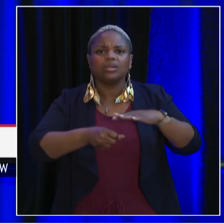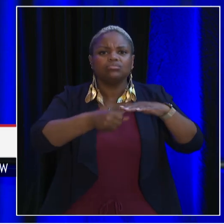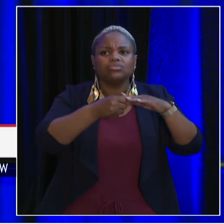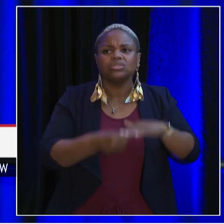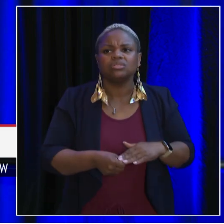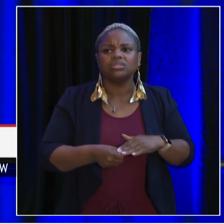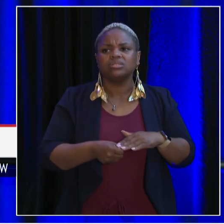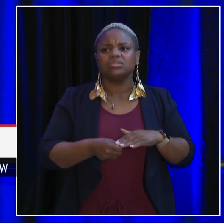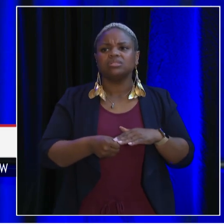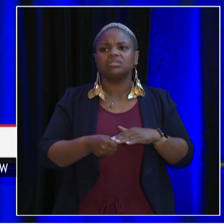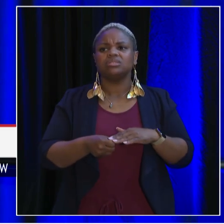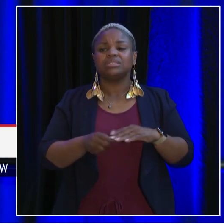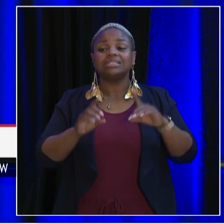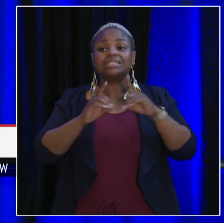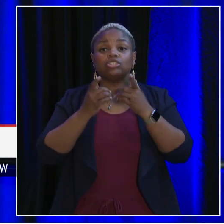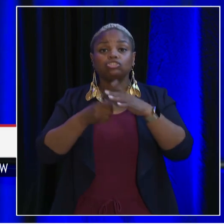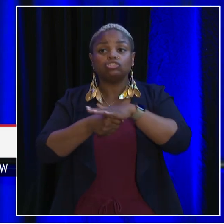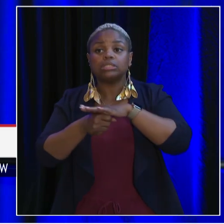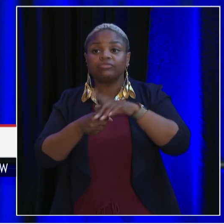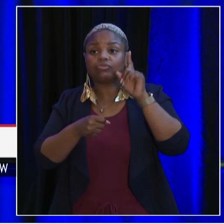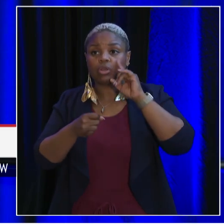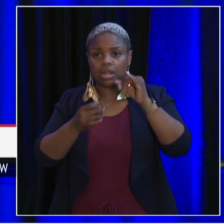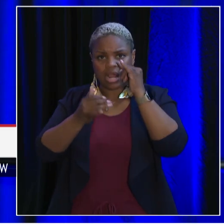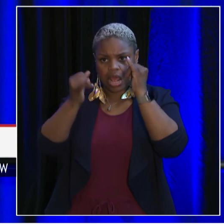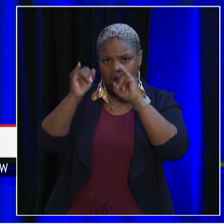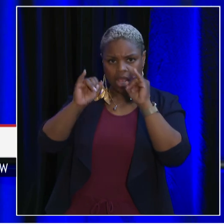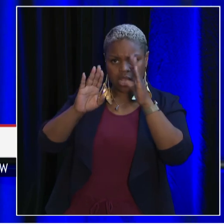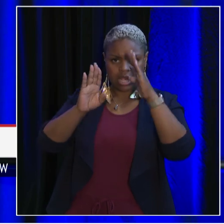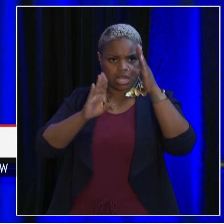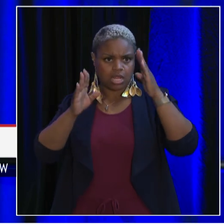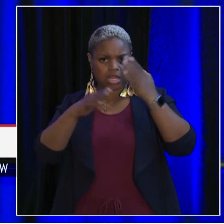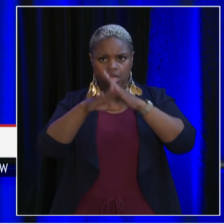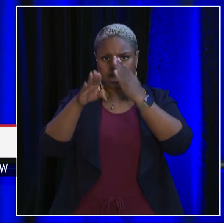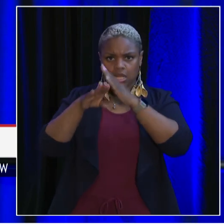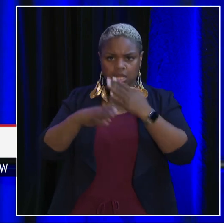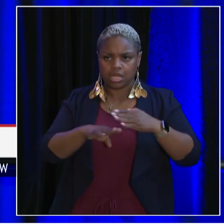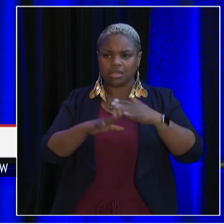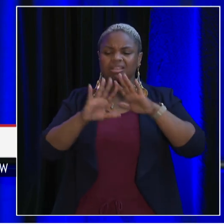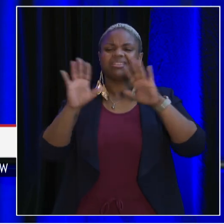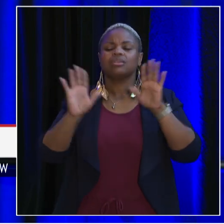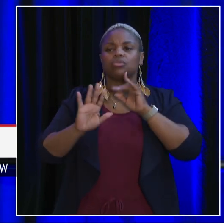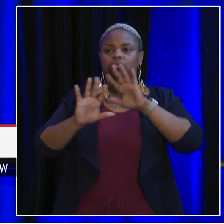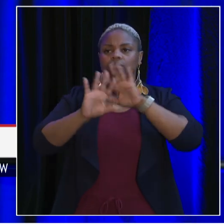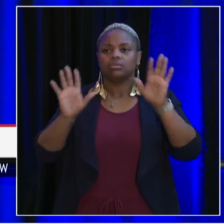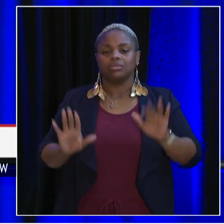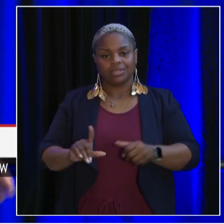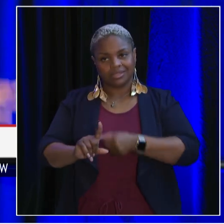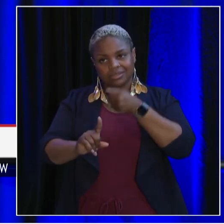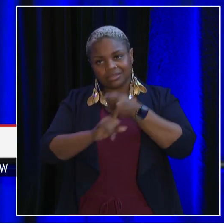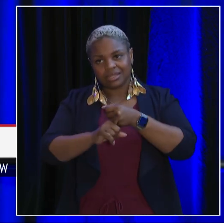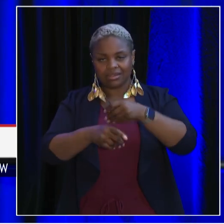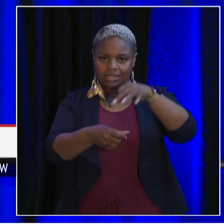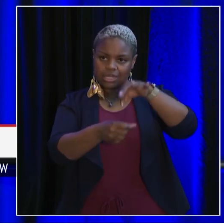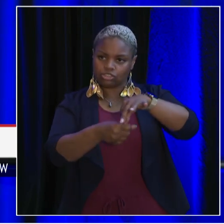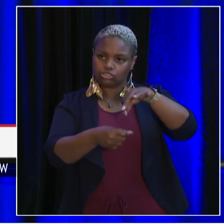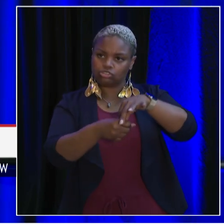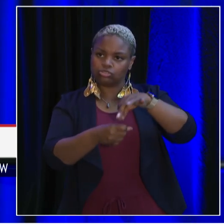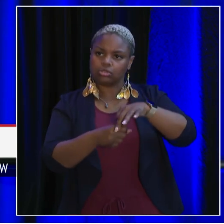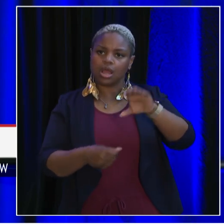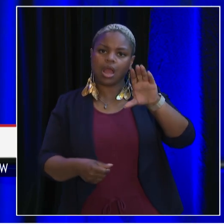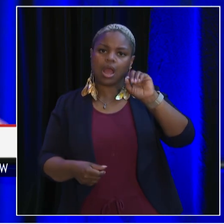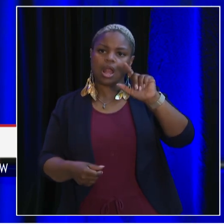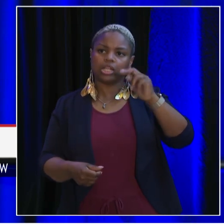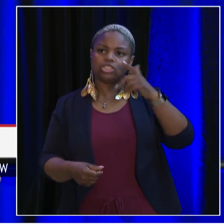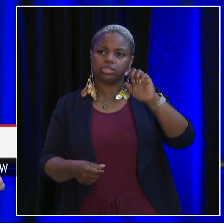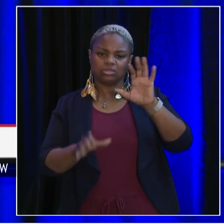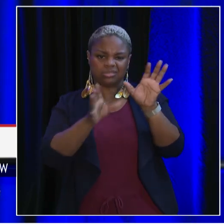most deeply rooted and the one that's baked into our Constitution, the Electoral College. Now, I know that's